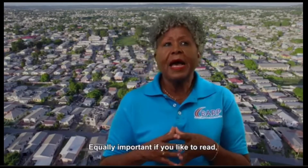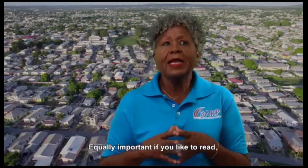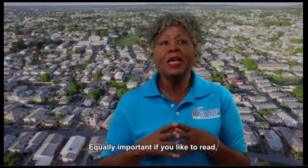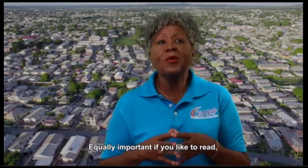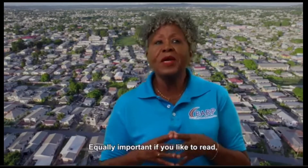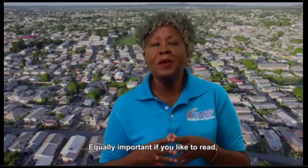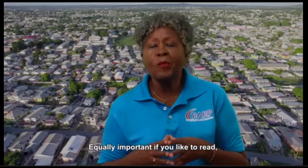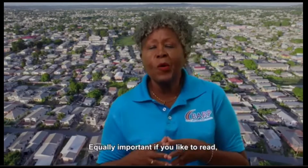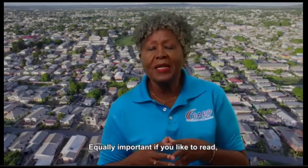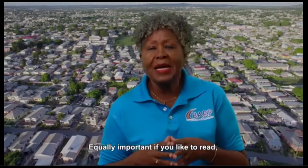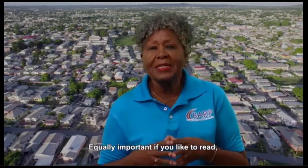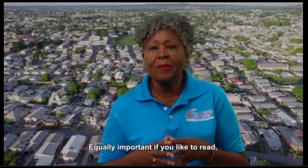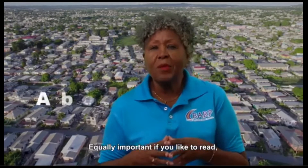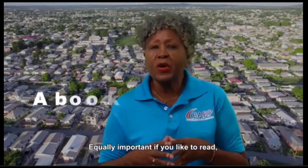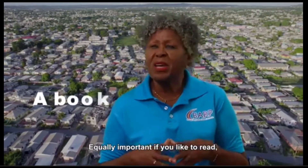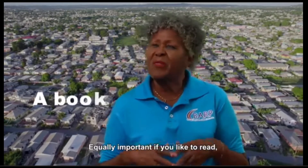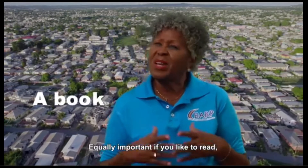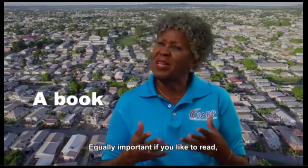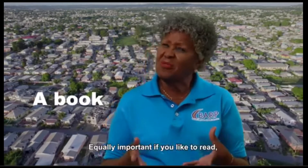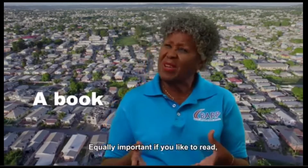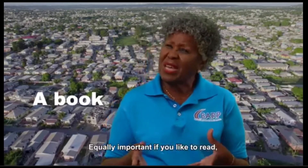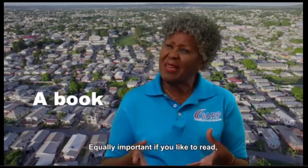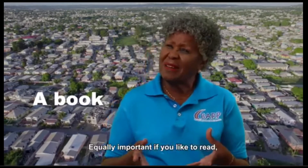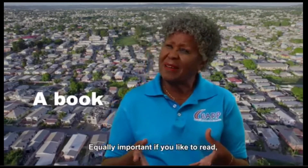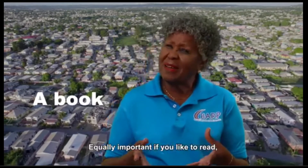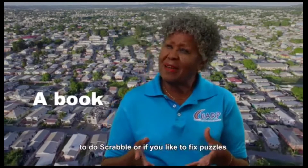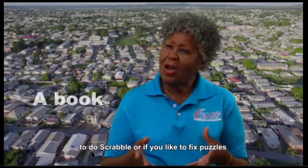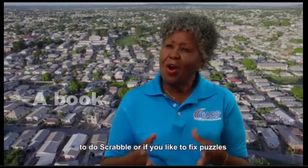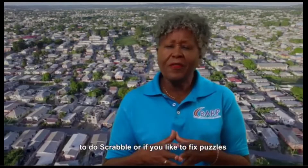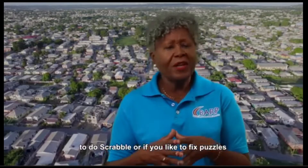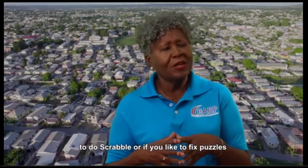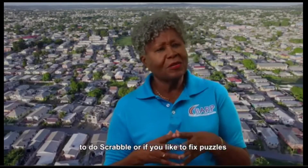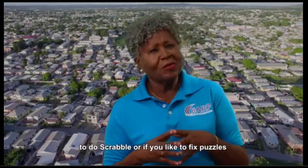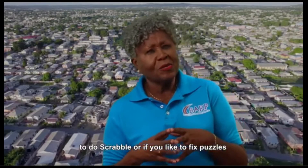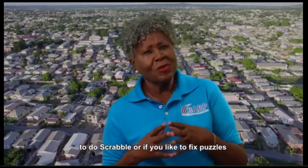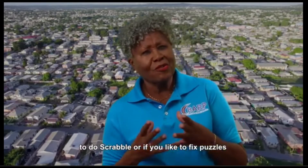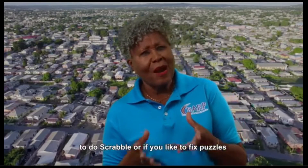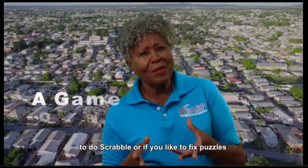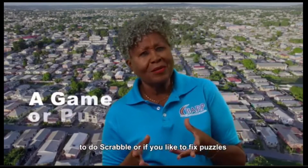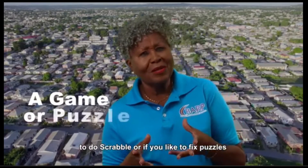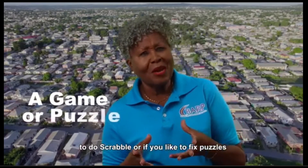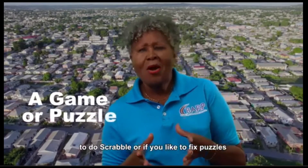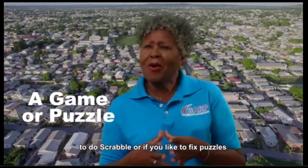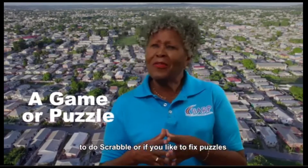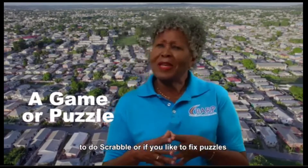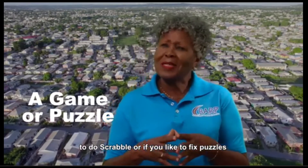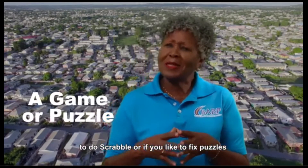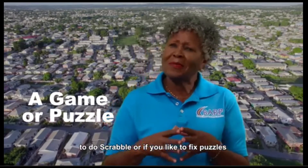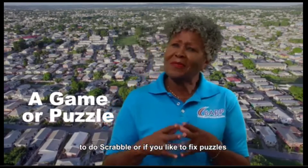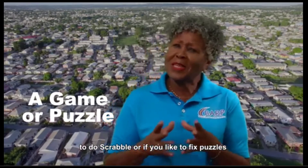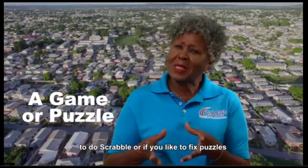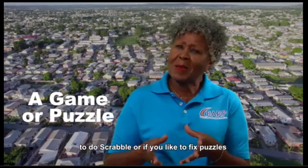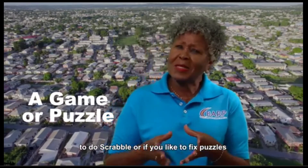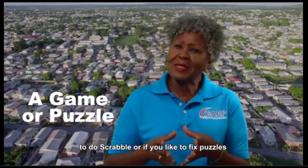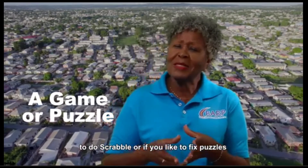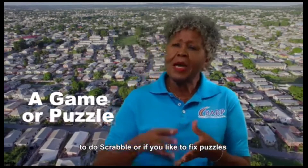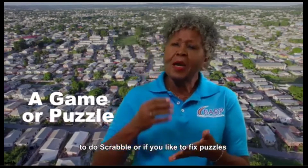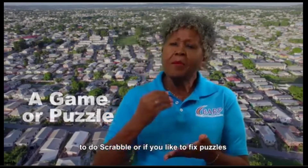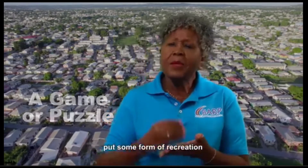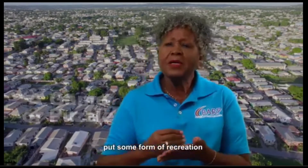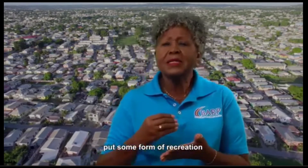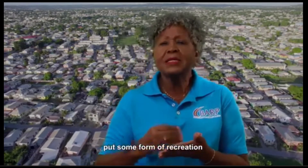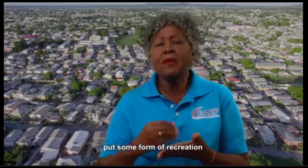there. And equally important, if you like to read, or if you like to do Scrabble, or if you like to fix